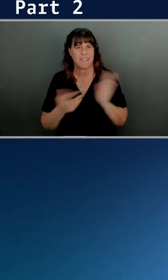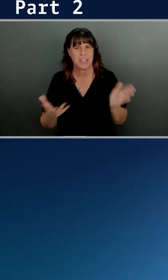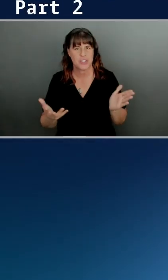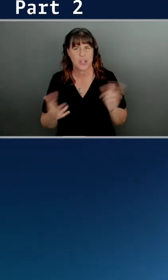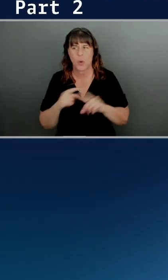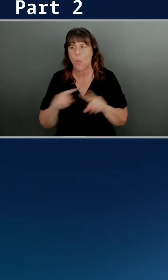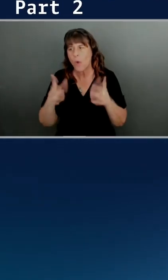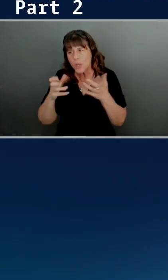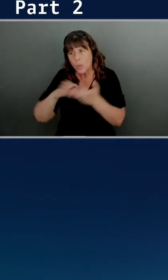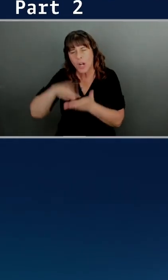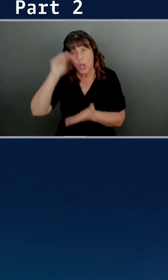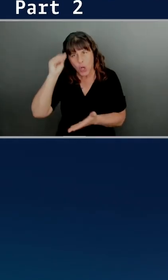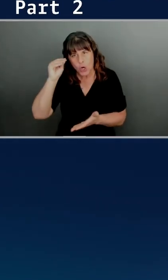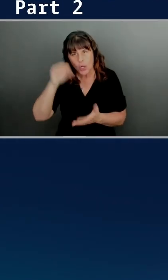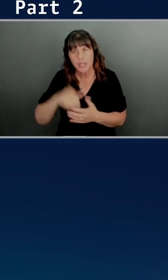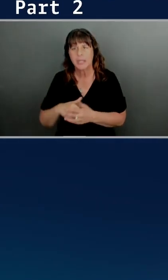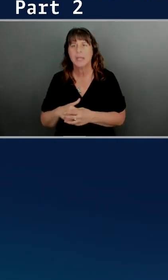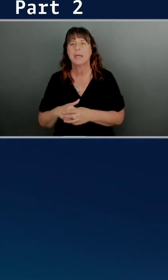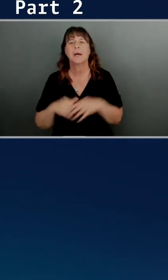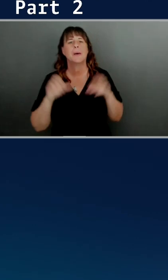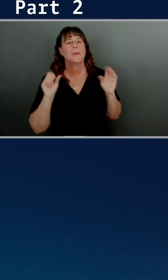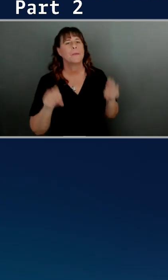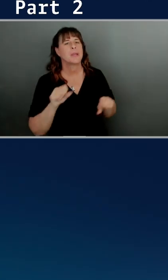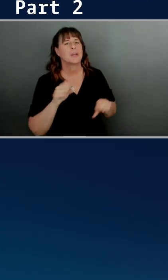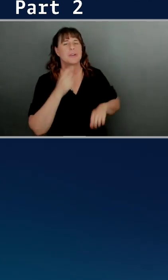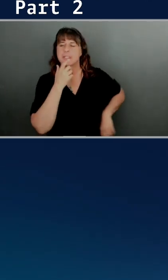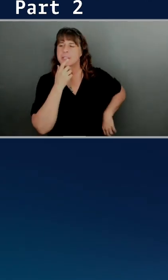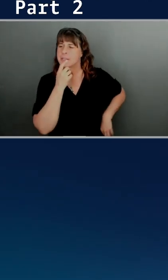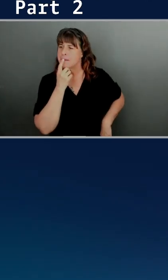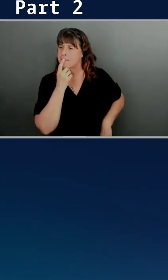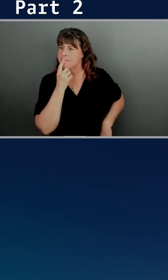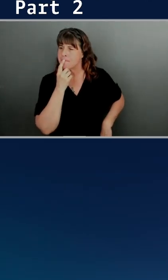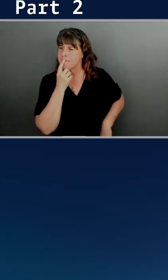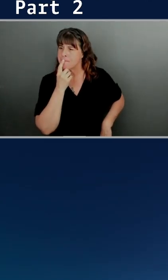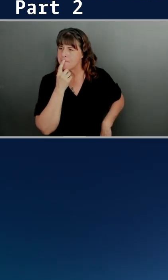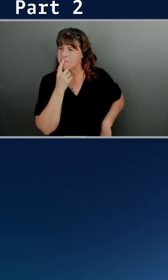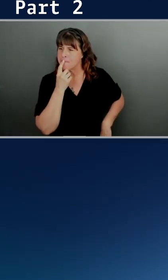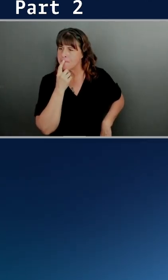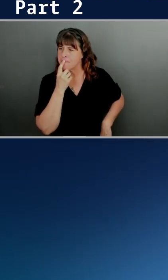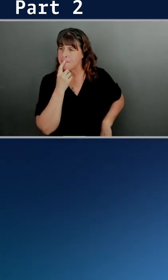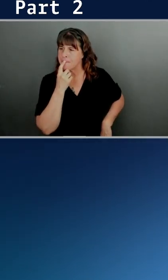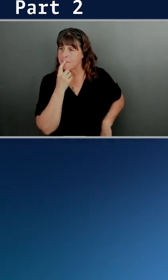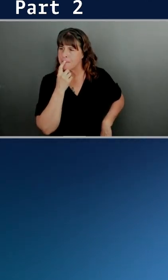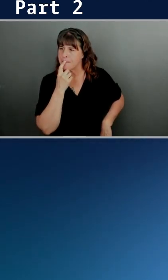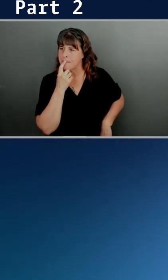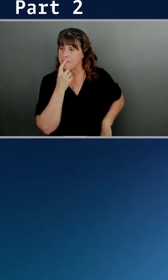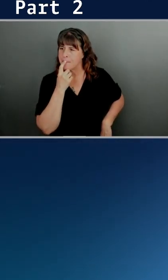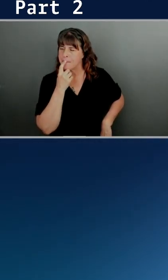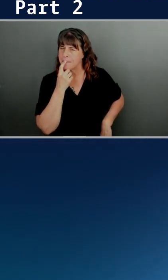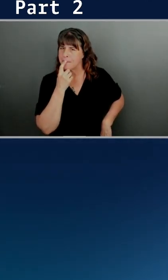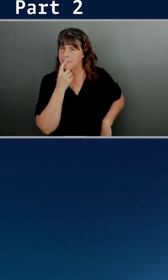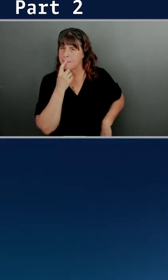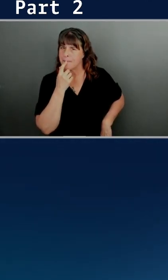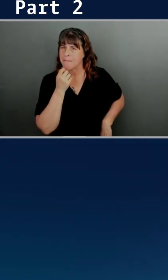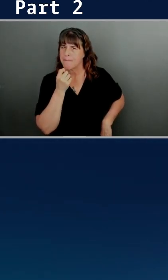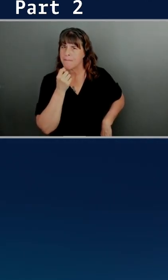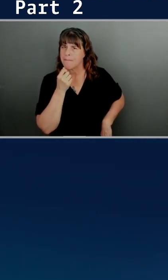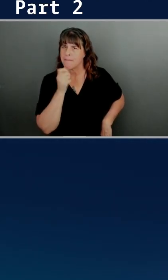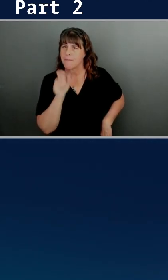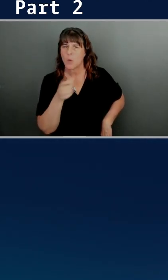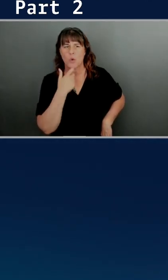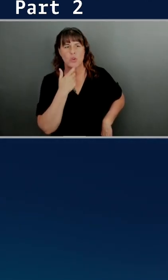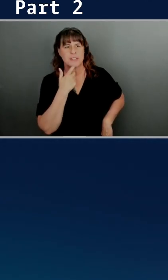learn? Well, we could set some additional context for the LLM. We could say, I am